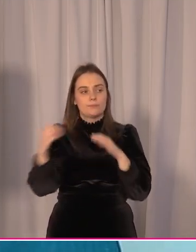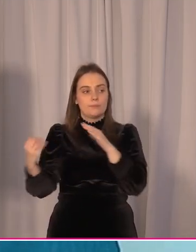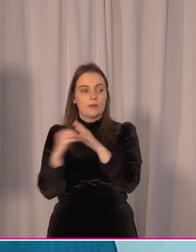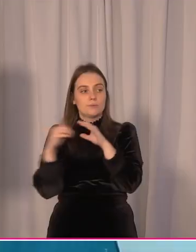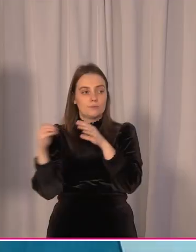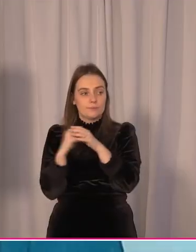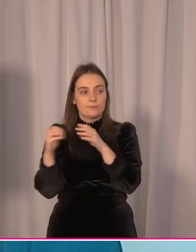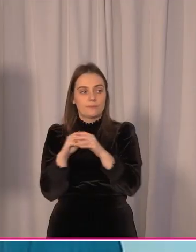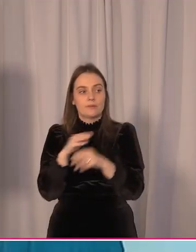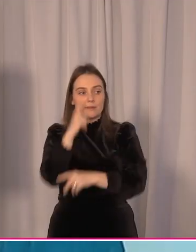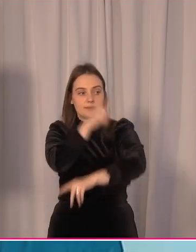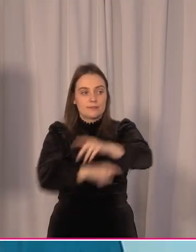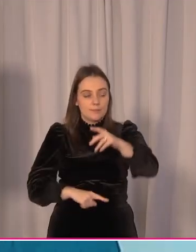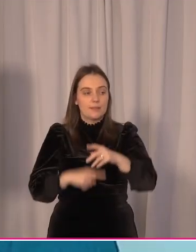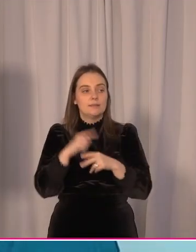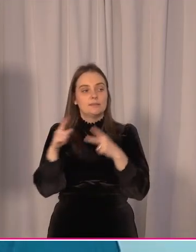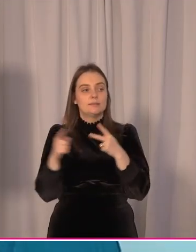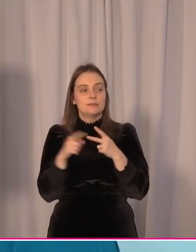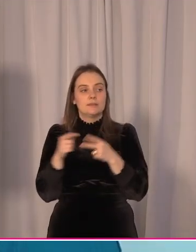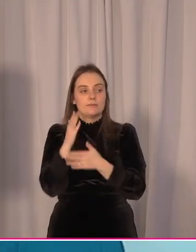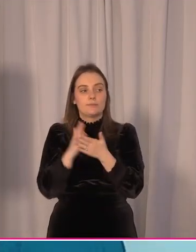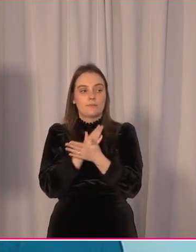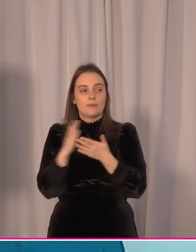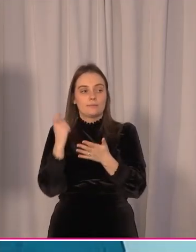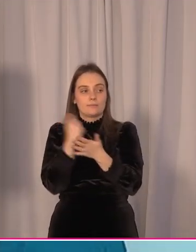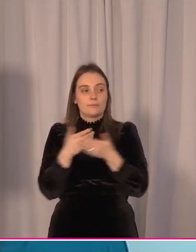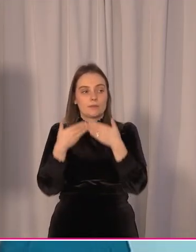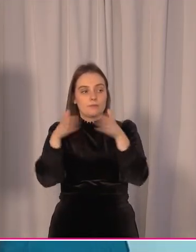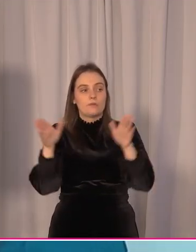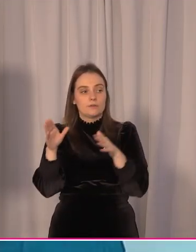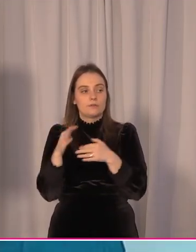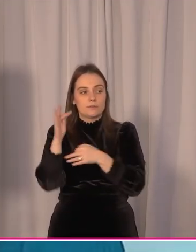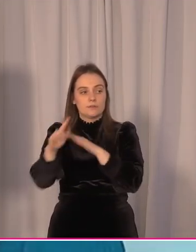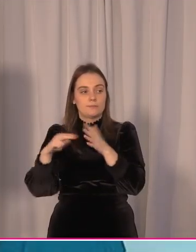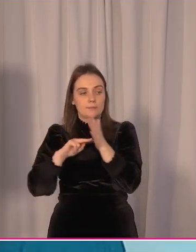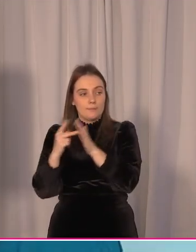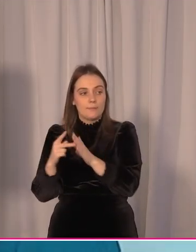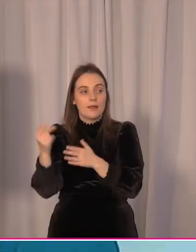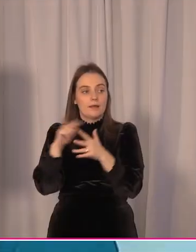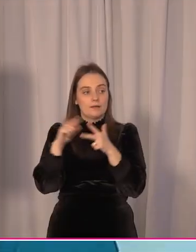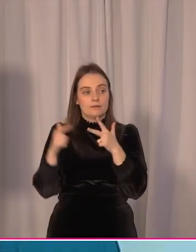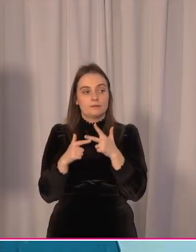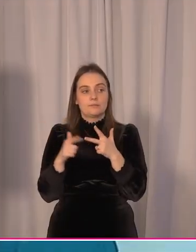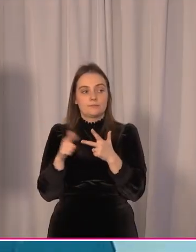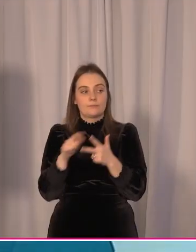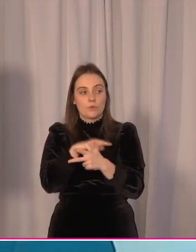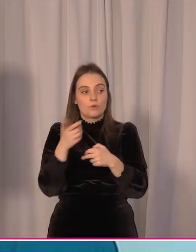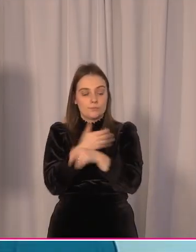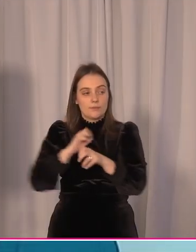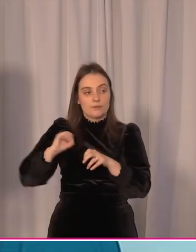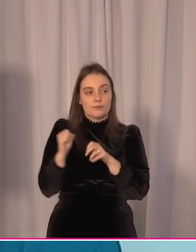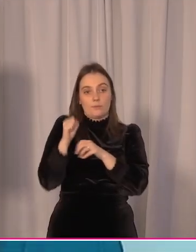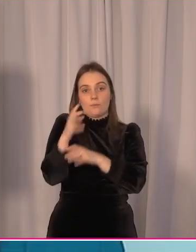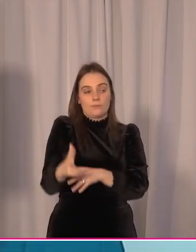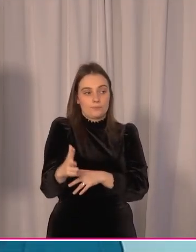disability, sometimes as an exception of the general offense. And 3 countries, Portugal, Czechia, and Hungary, allow it in